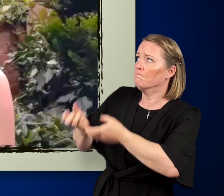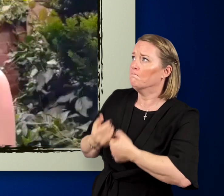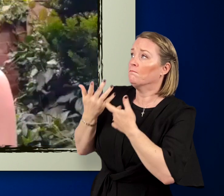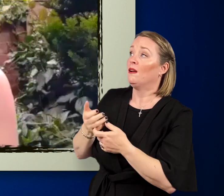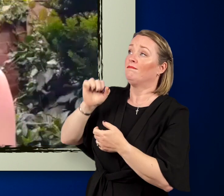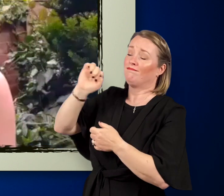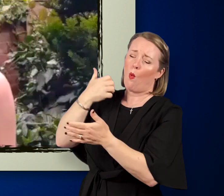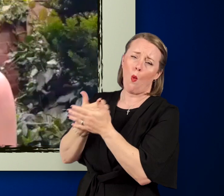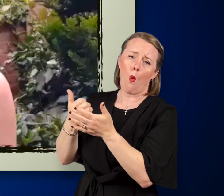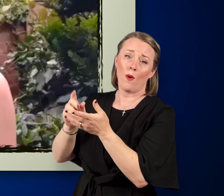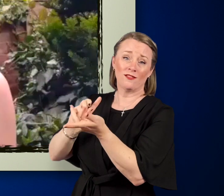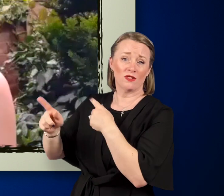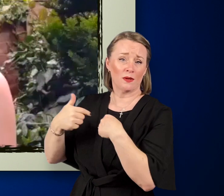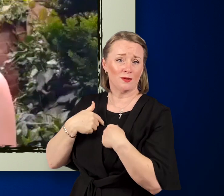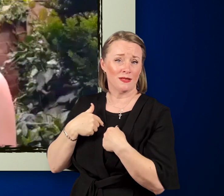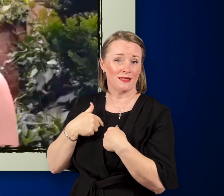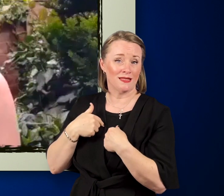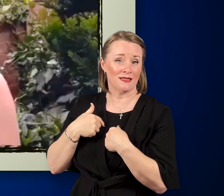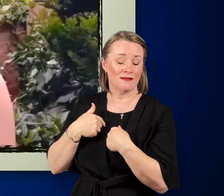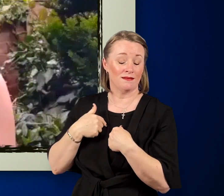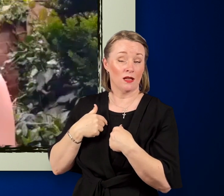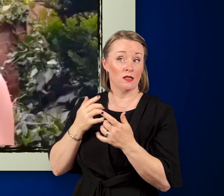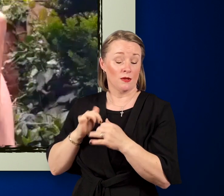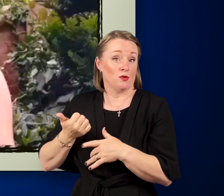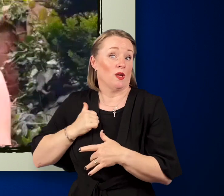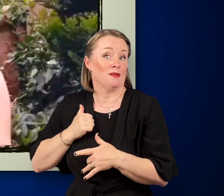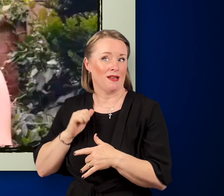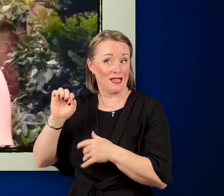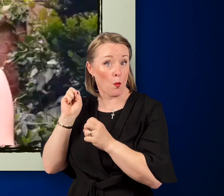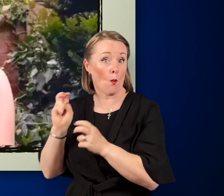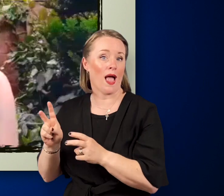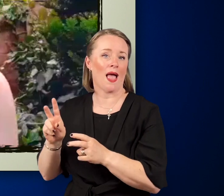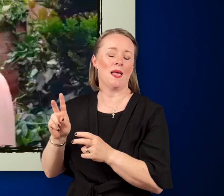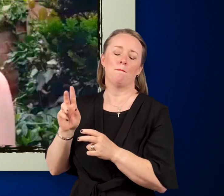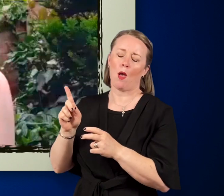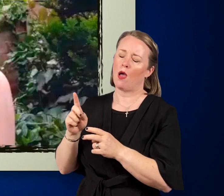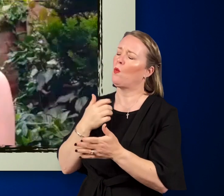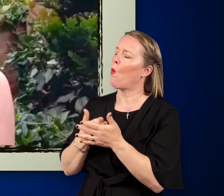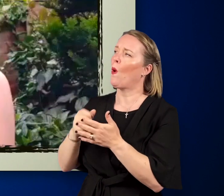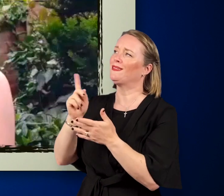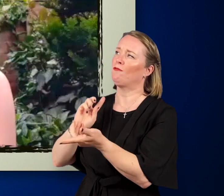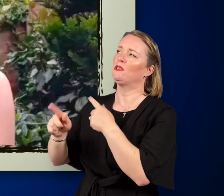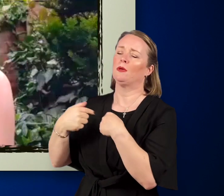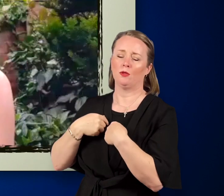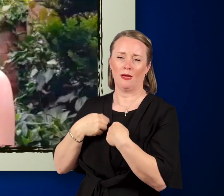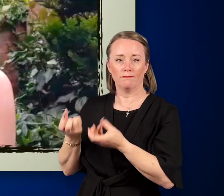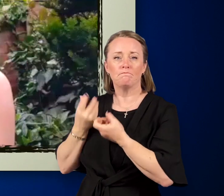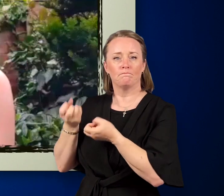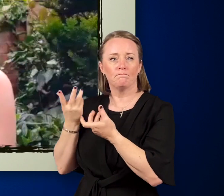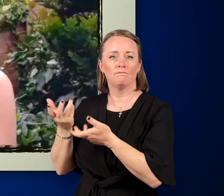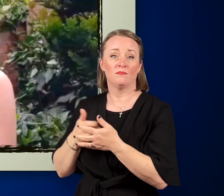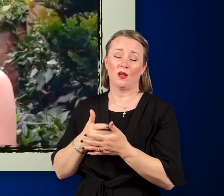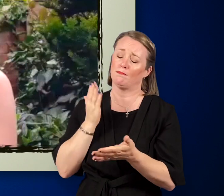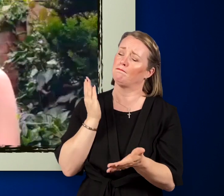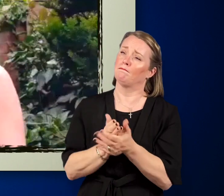but he is there with us and he will respond to us. It will look different for all of us and we're all in different situations, but I guarantee he